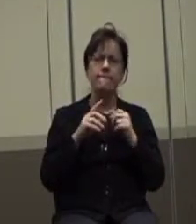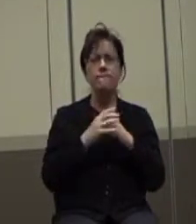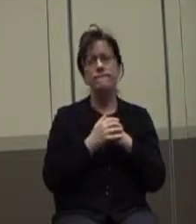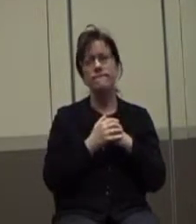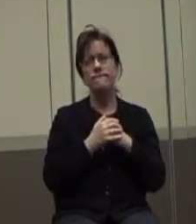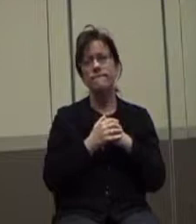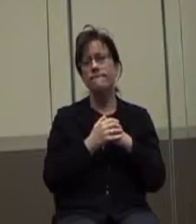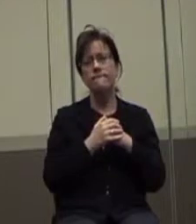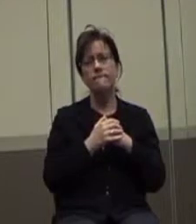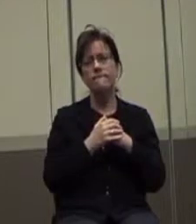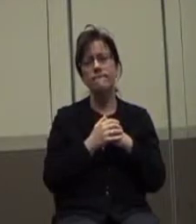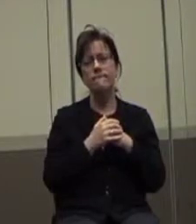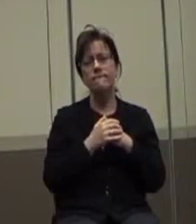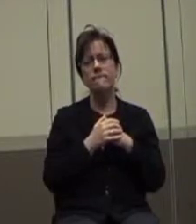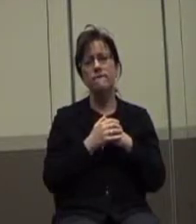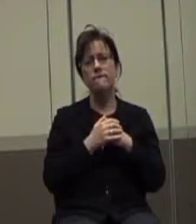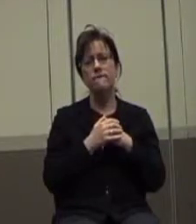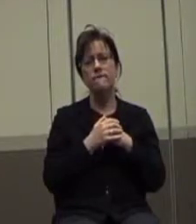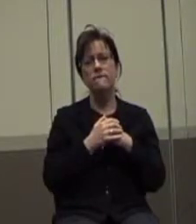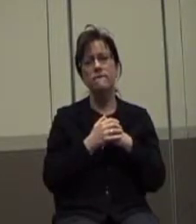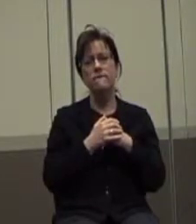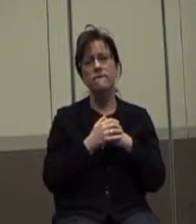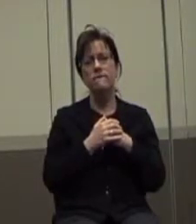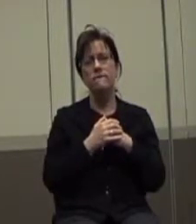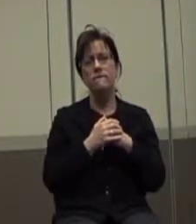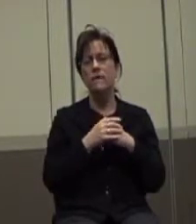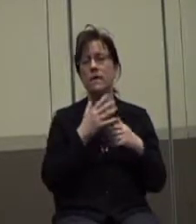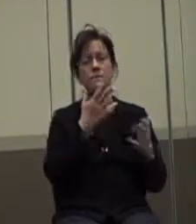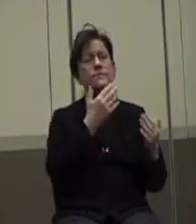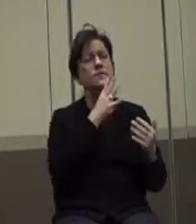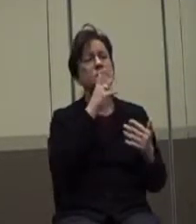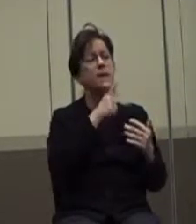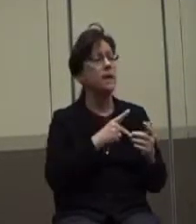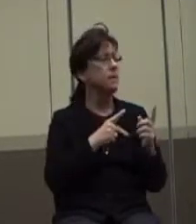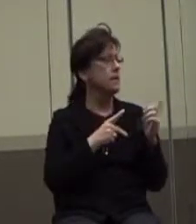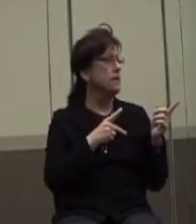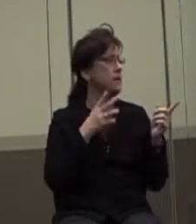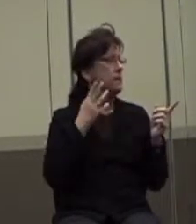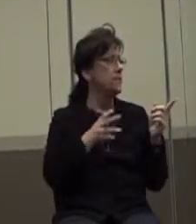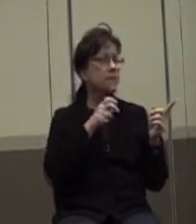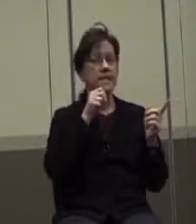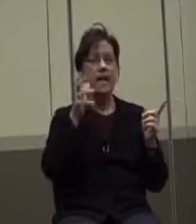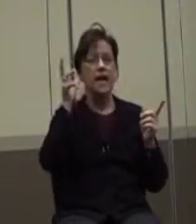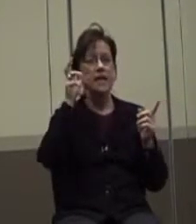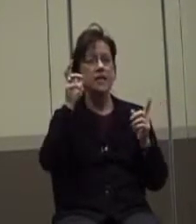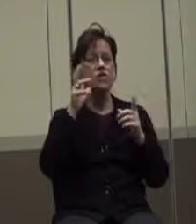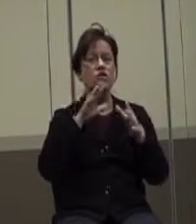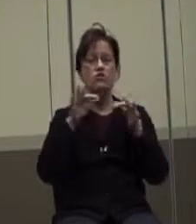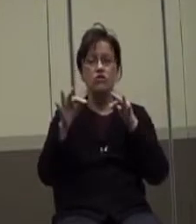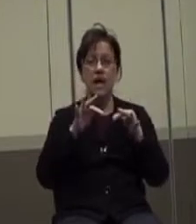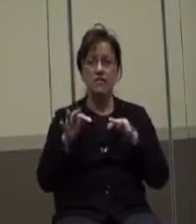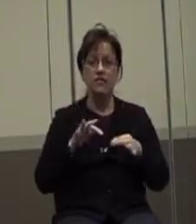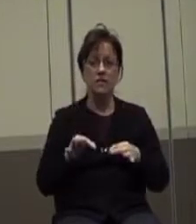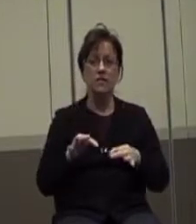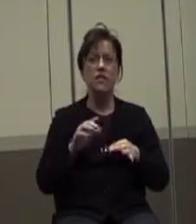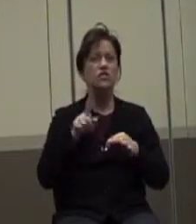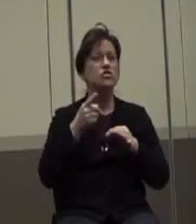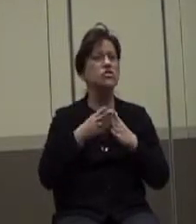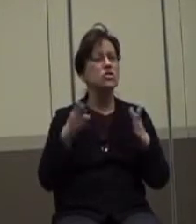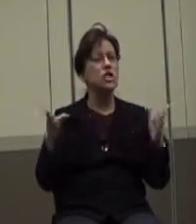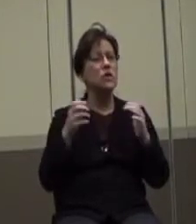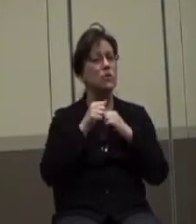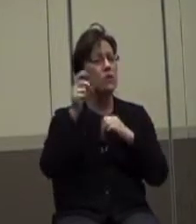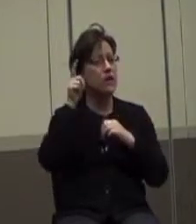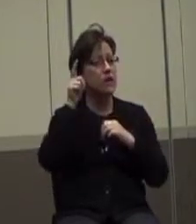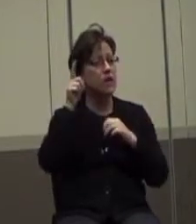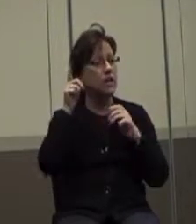two functions with that. That she might not Real loud. She might not have been hearing the directions just in general with the hearing